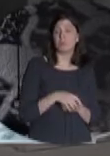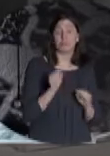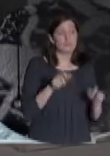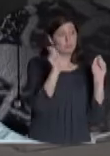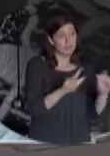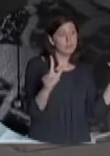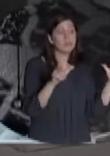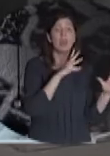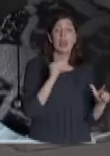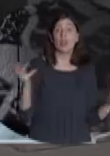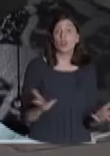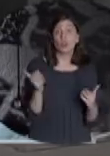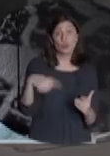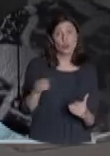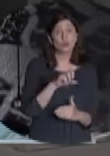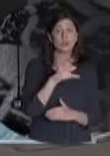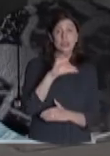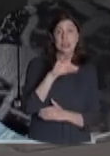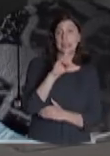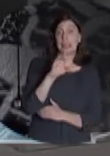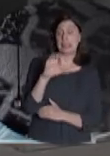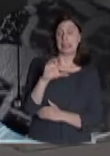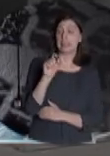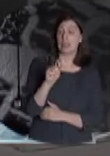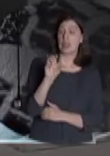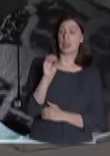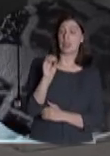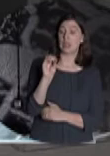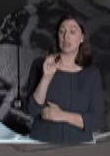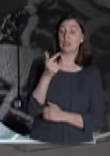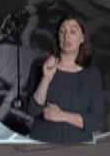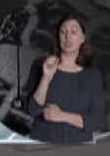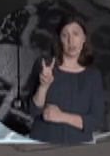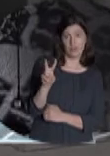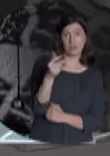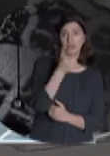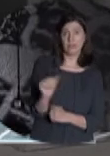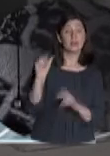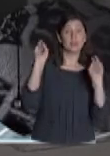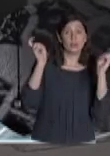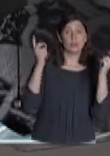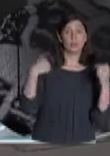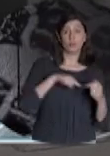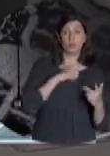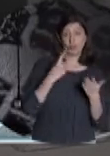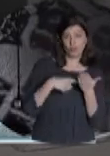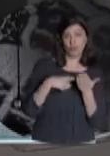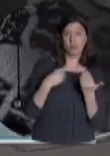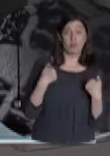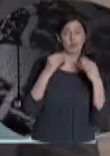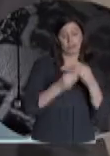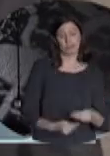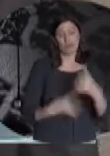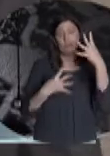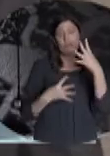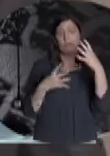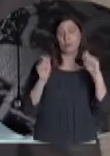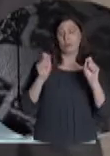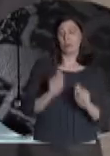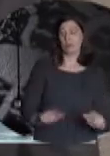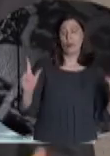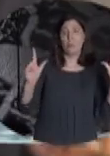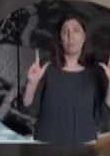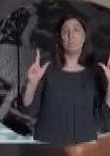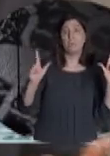folks to visit the CDC website, cdc.gov. Pretty much any other topics that we talked about you can search for, and there are fact sheets there that will help